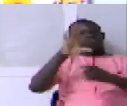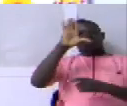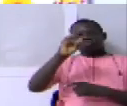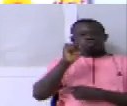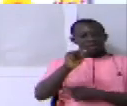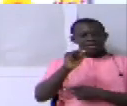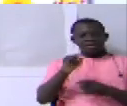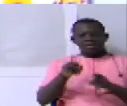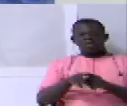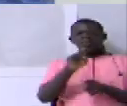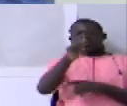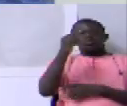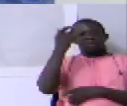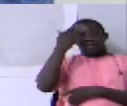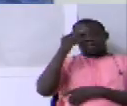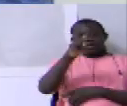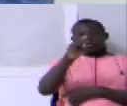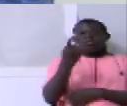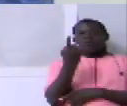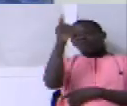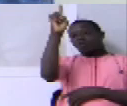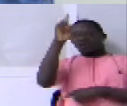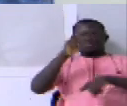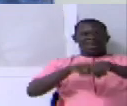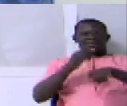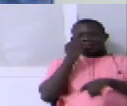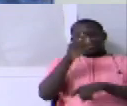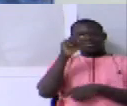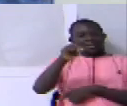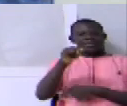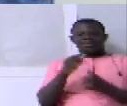Do you realize that this is your first time saying that?